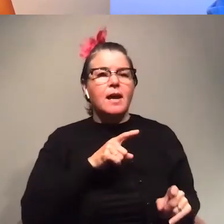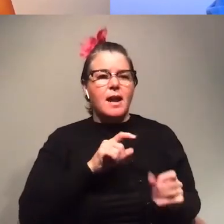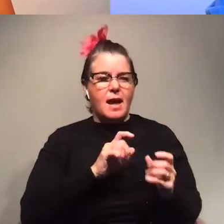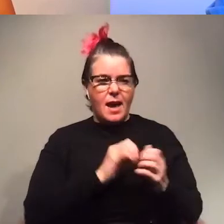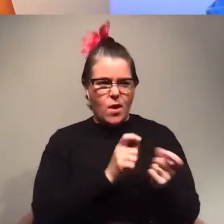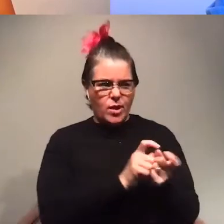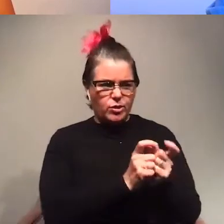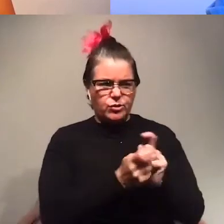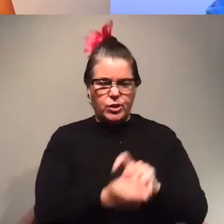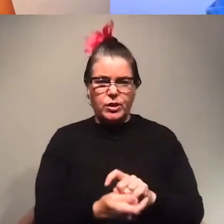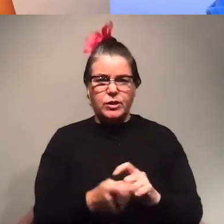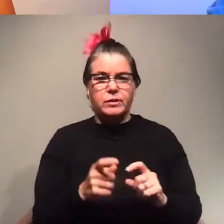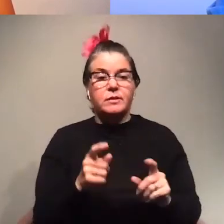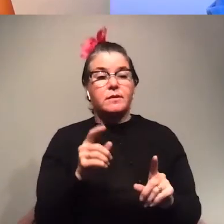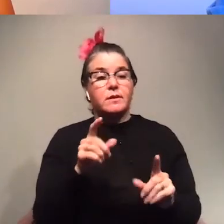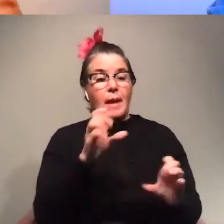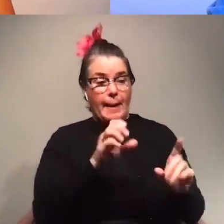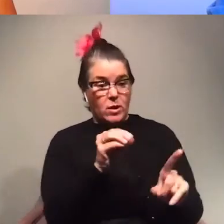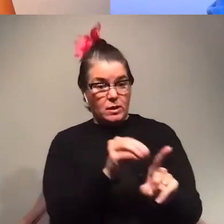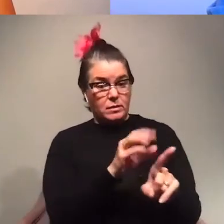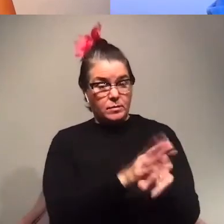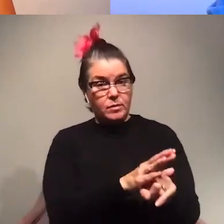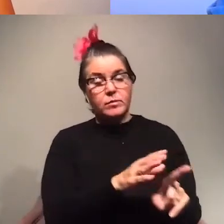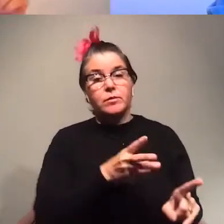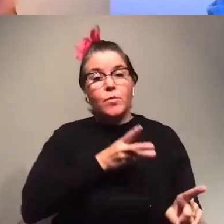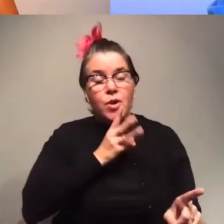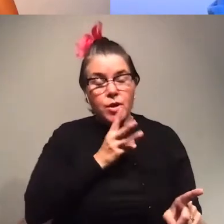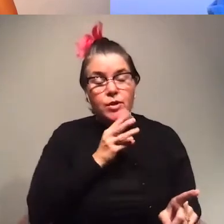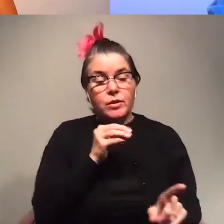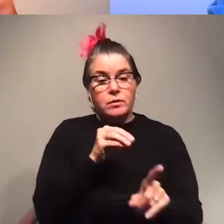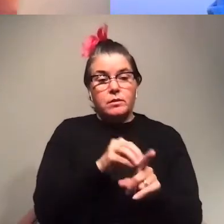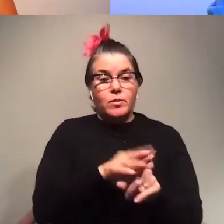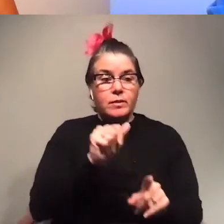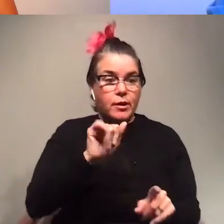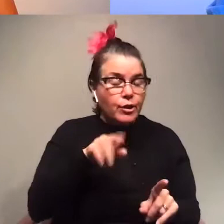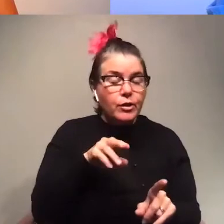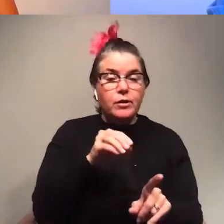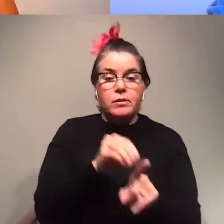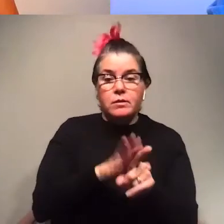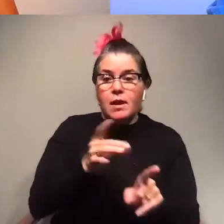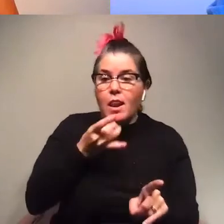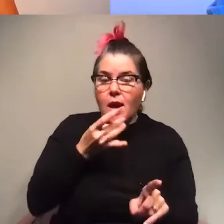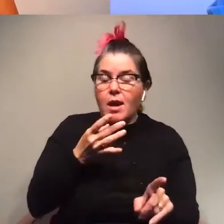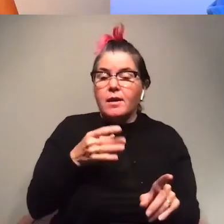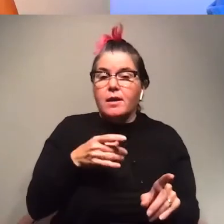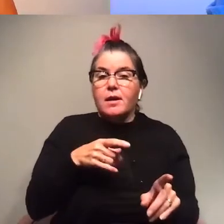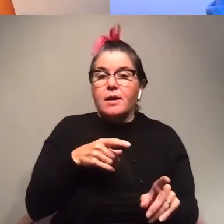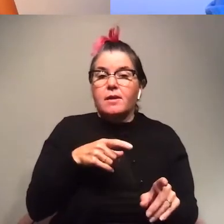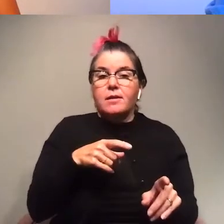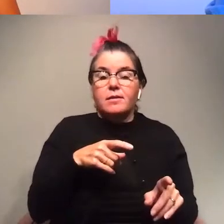change. Because when you expose a chemical to water, air, light, even